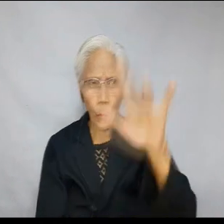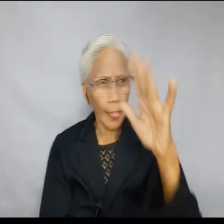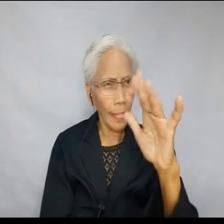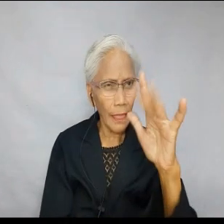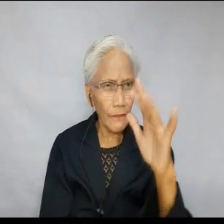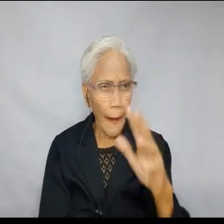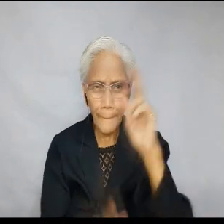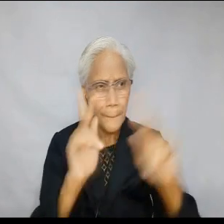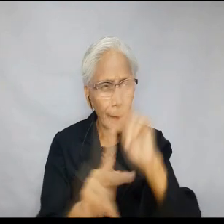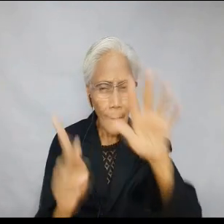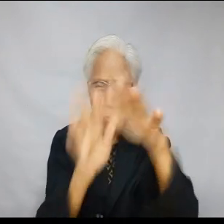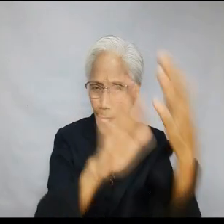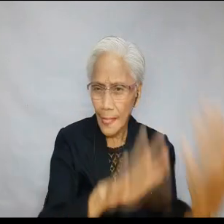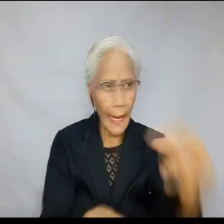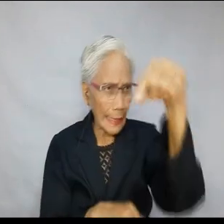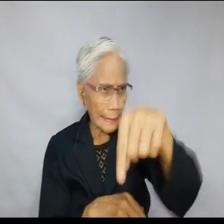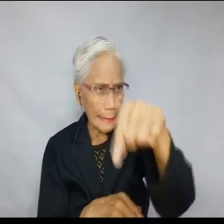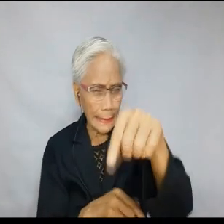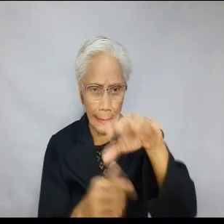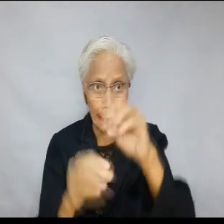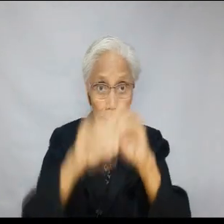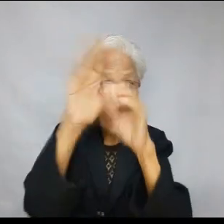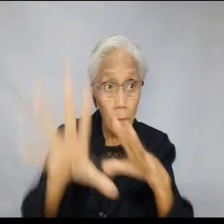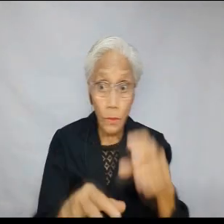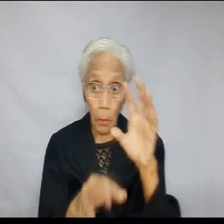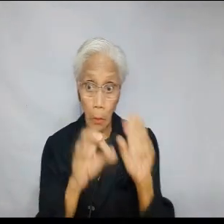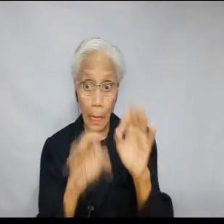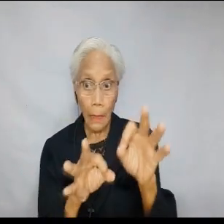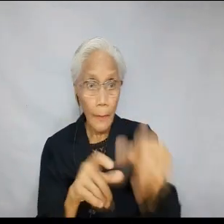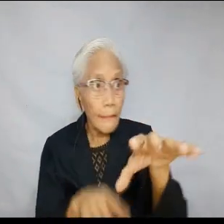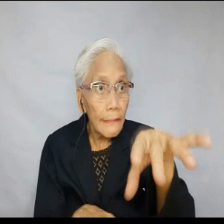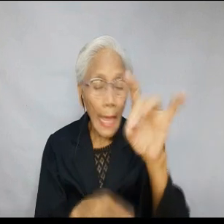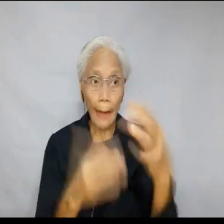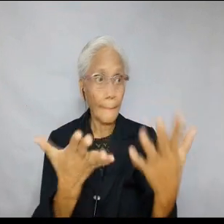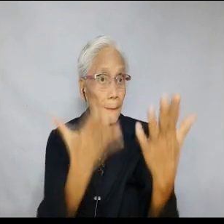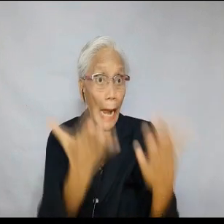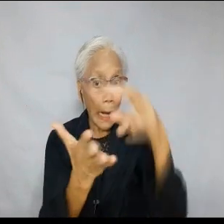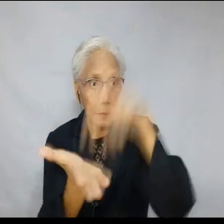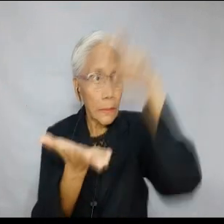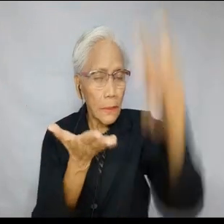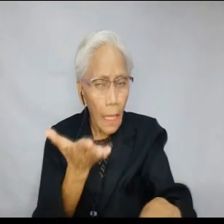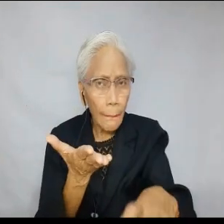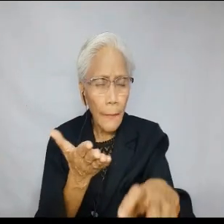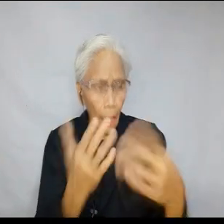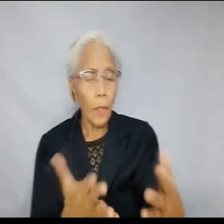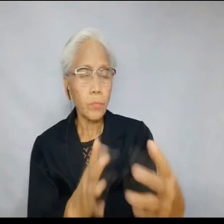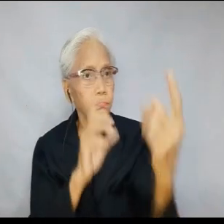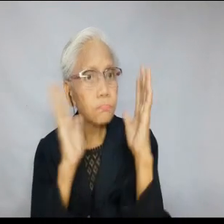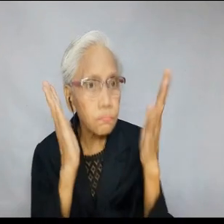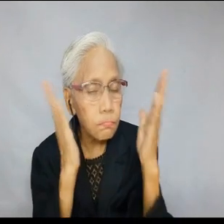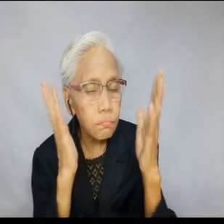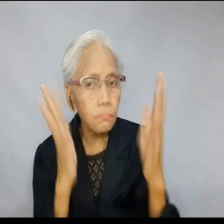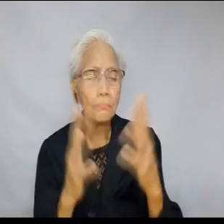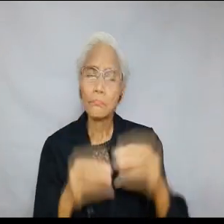suicide. About 25 people died every year at these cliffs. So when Yukio-san finds someone who